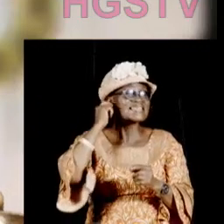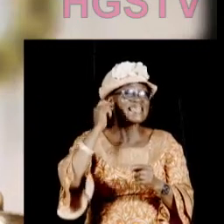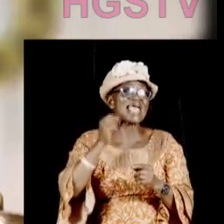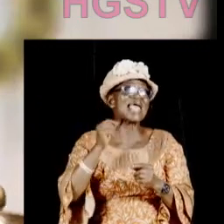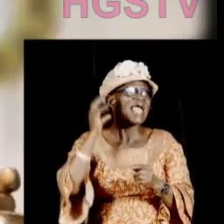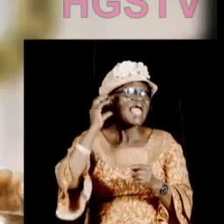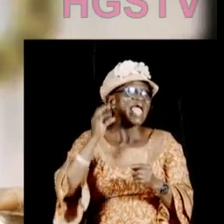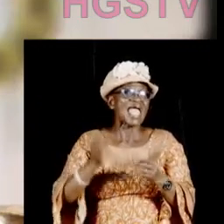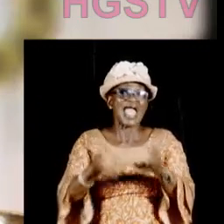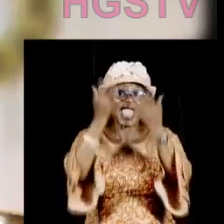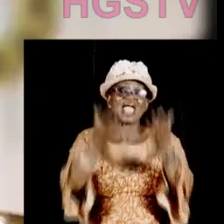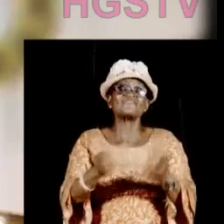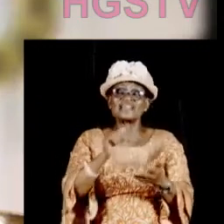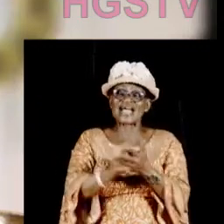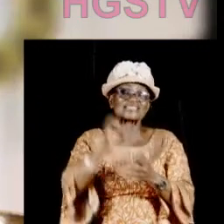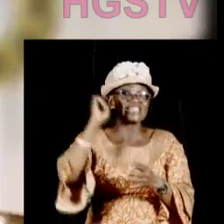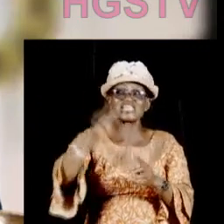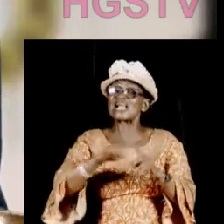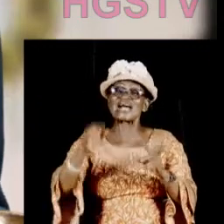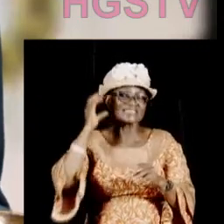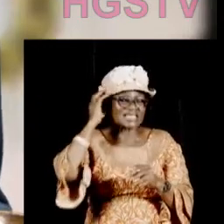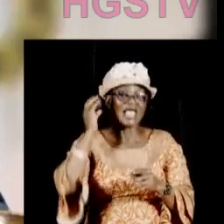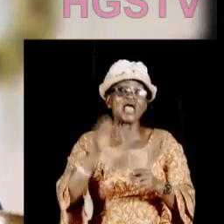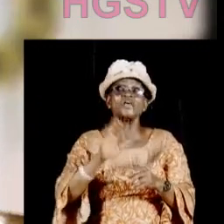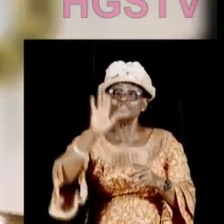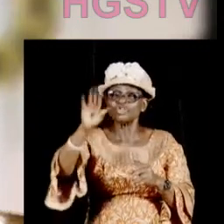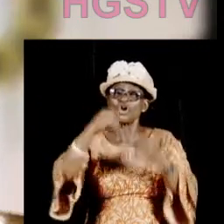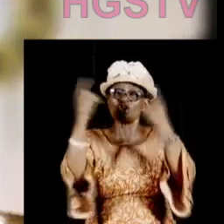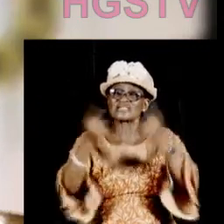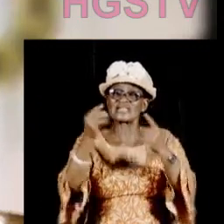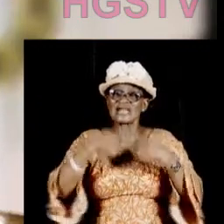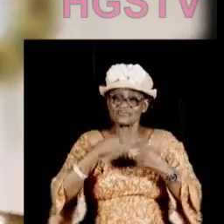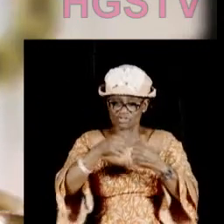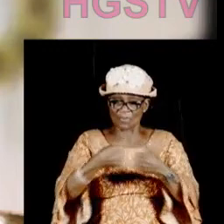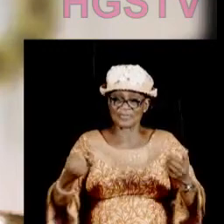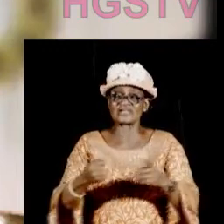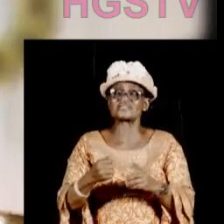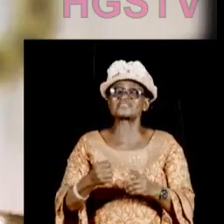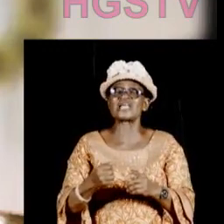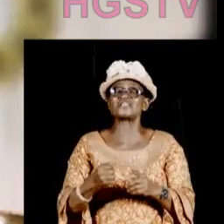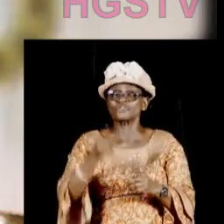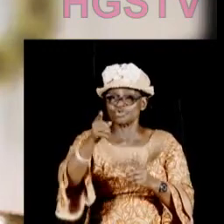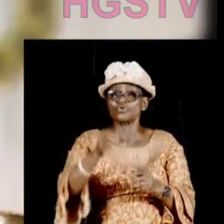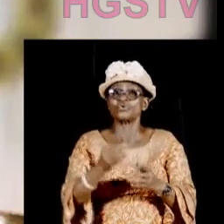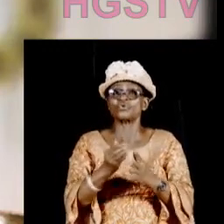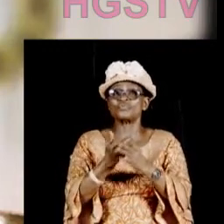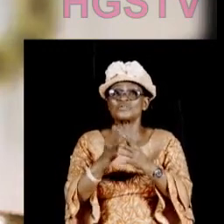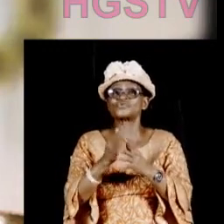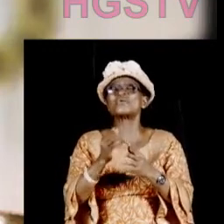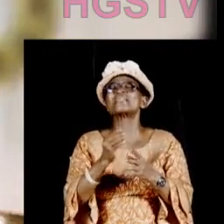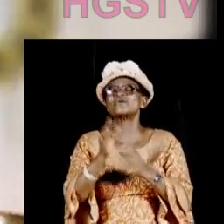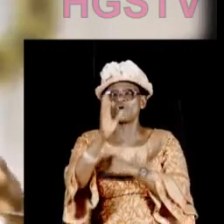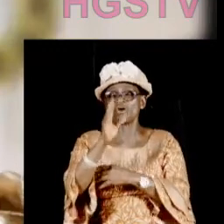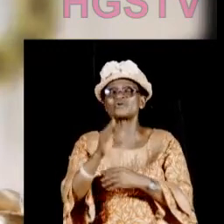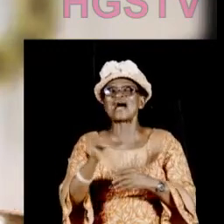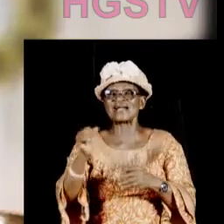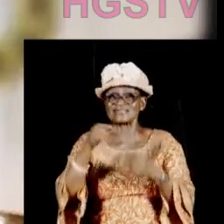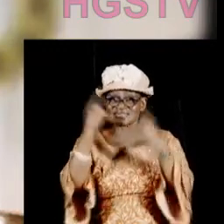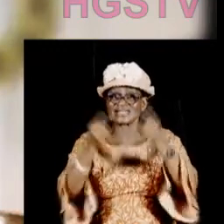hear. But your iniquity has separated between you and your God, and your sin have hid his face from